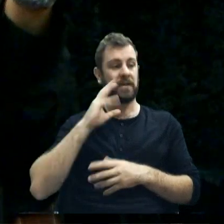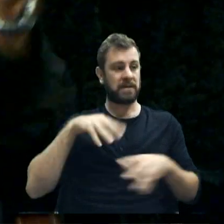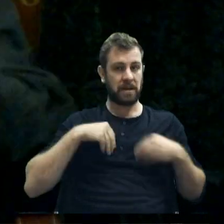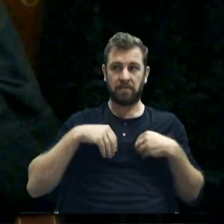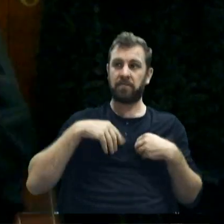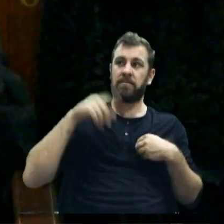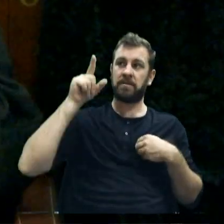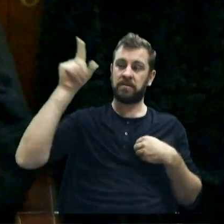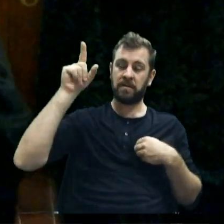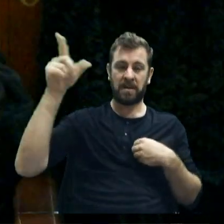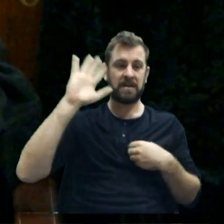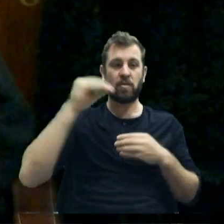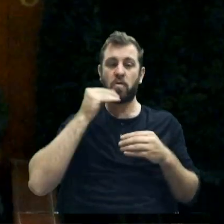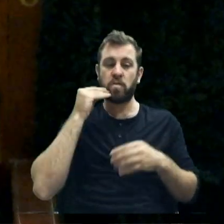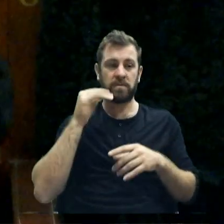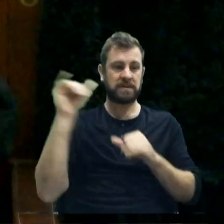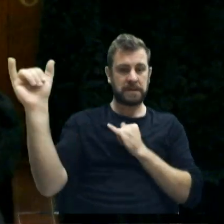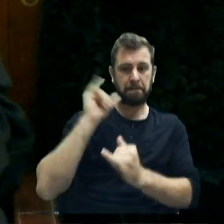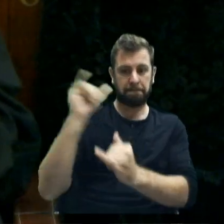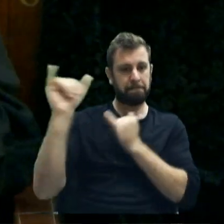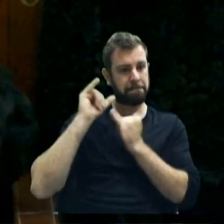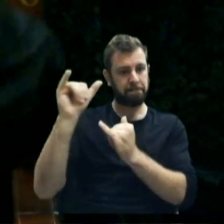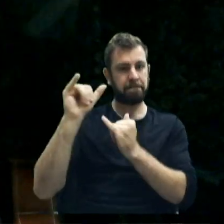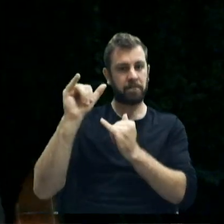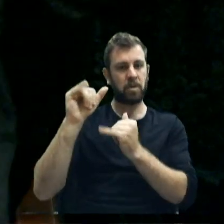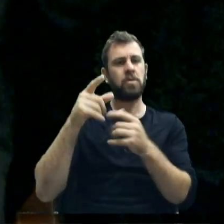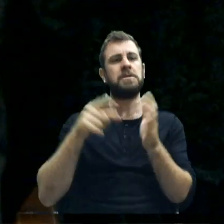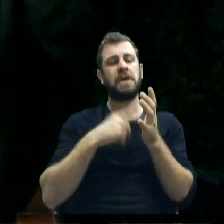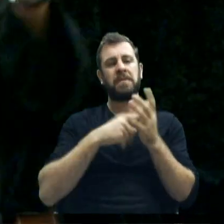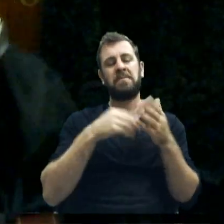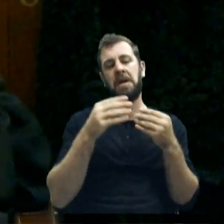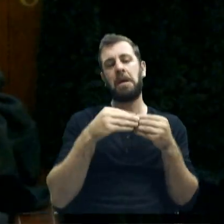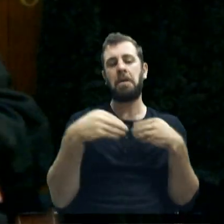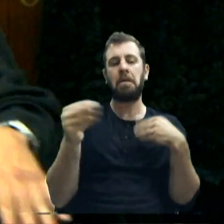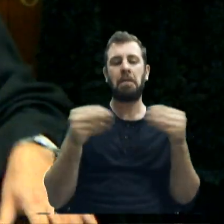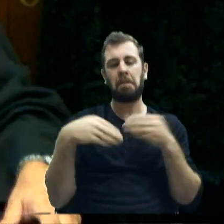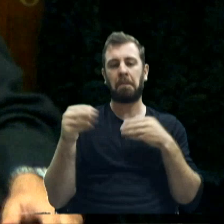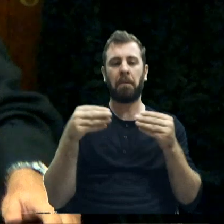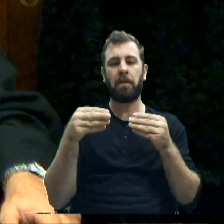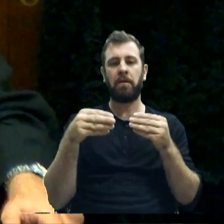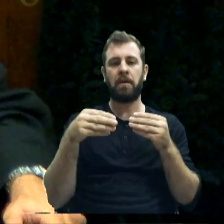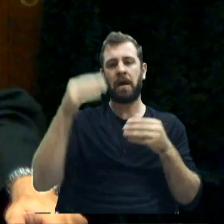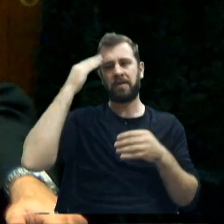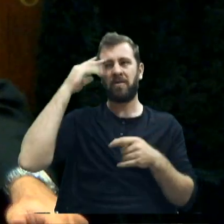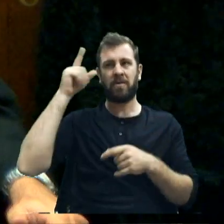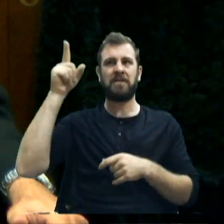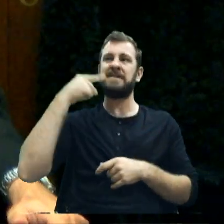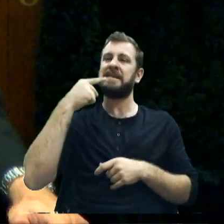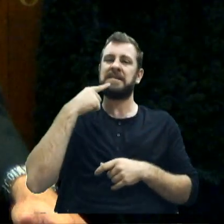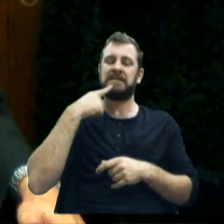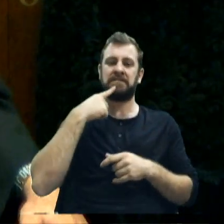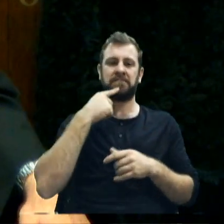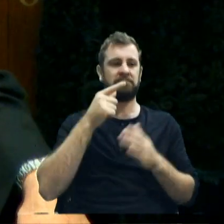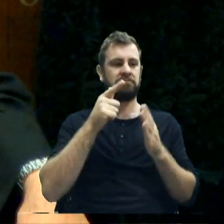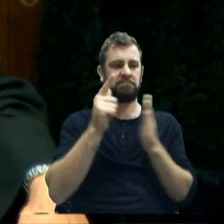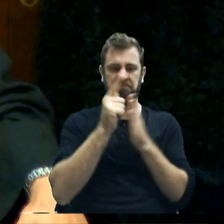house. Or is it the fact that, oh, okay, I'm sometimes lenient. I know Allah says haram, but it's okay, I let her do it, Mulana.